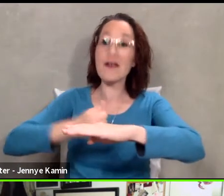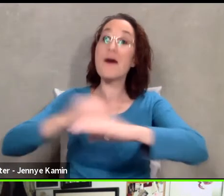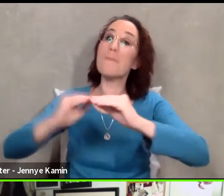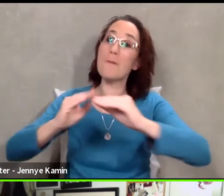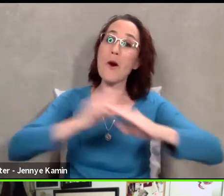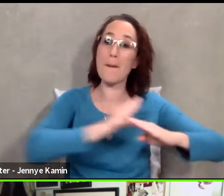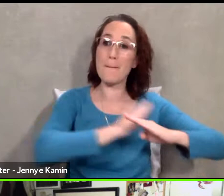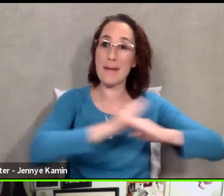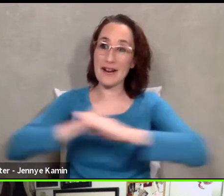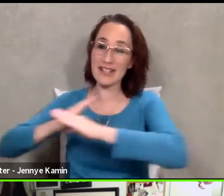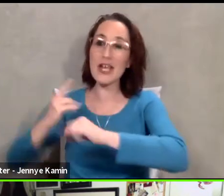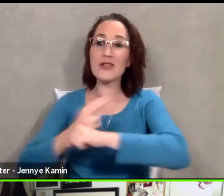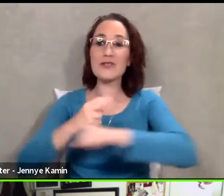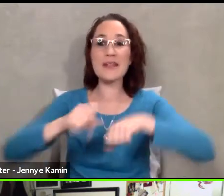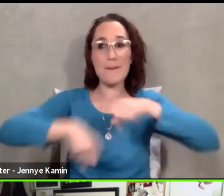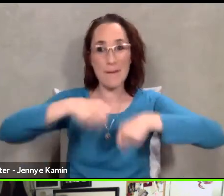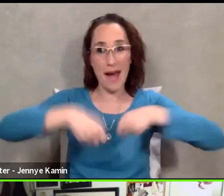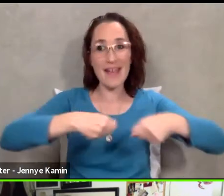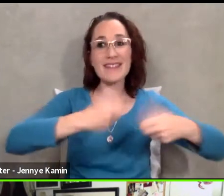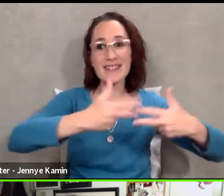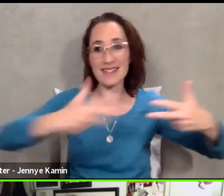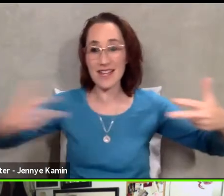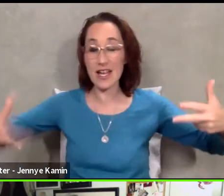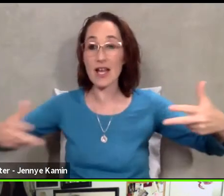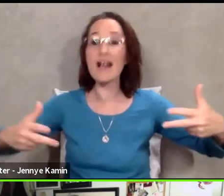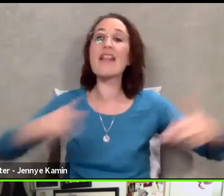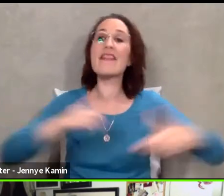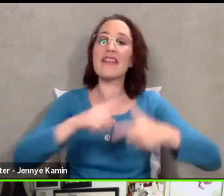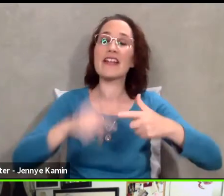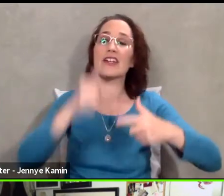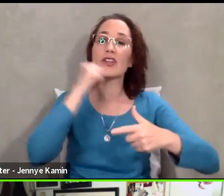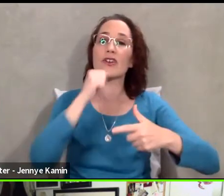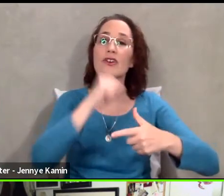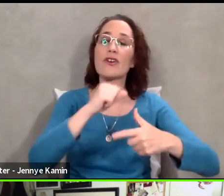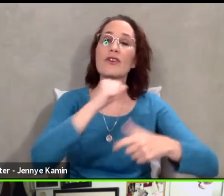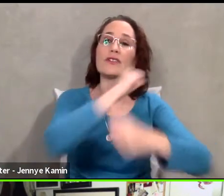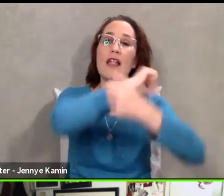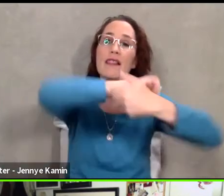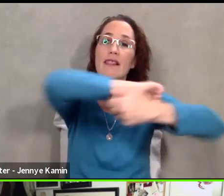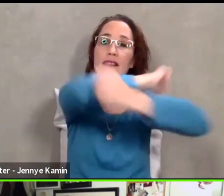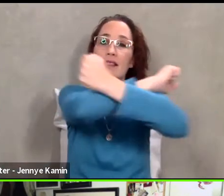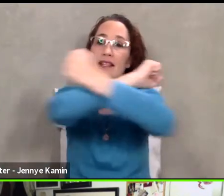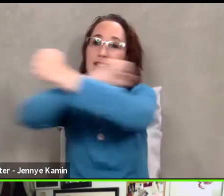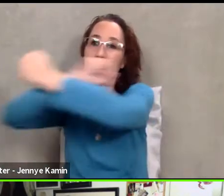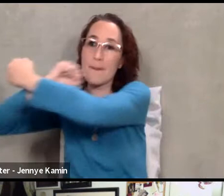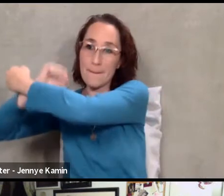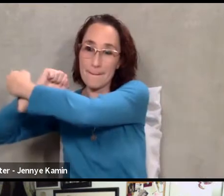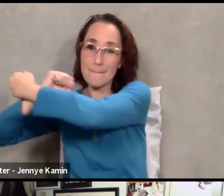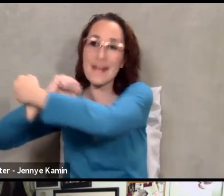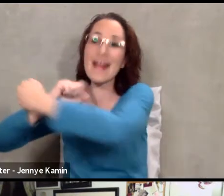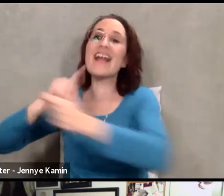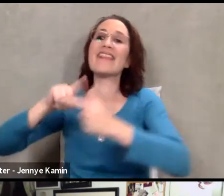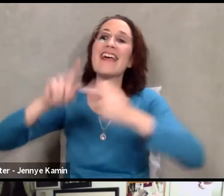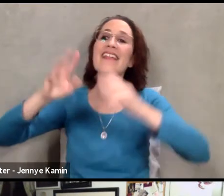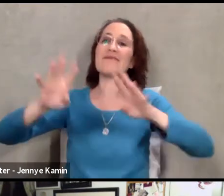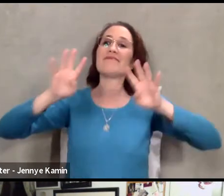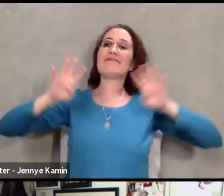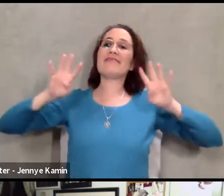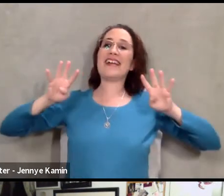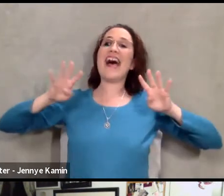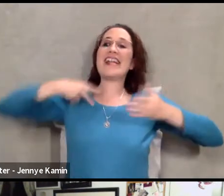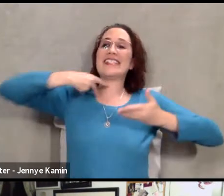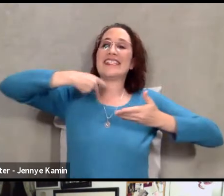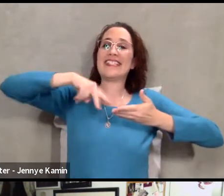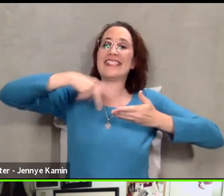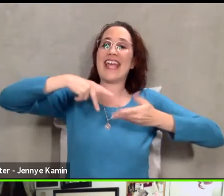barricades out of their bikes. And behind that, they had girls with their arms linked up wearing helmets. And behind that, they had a dance party too.